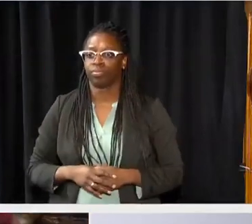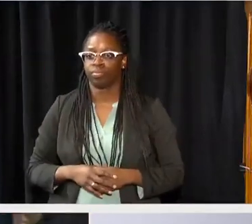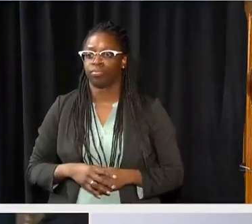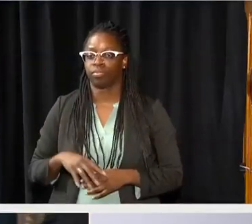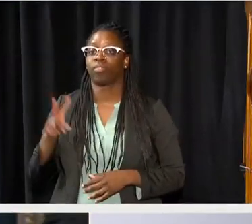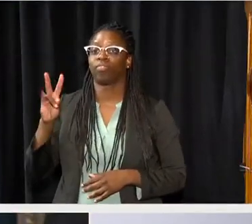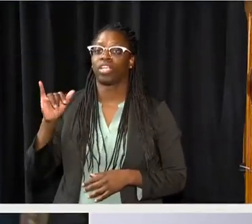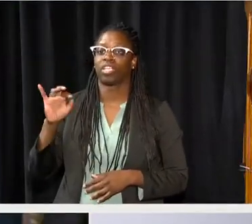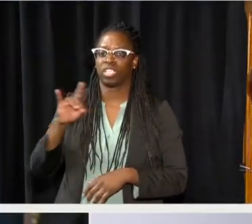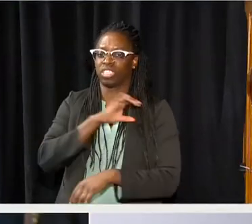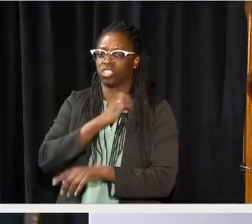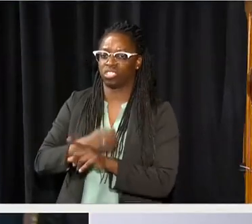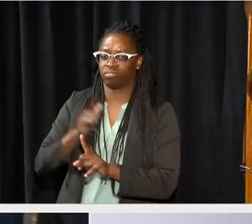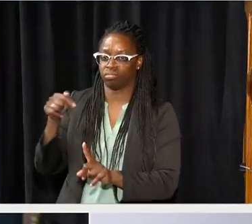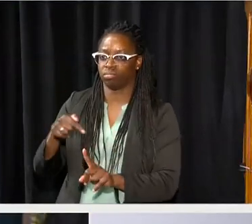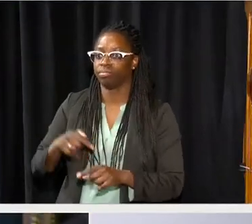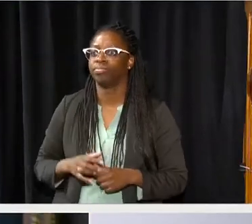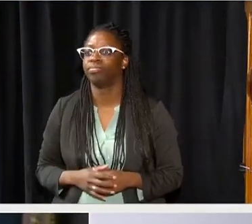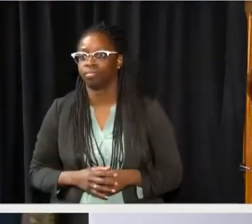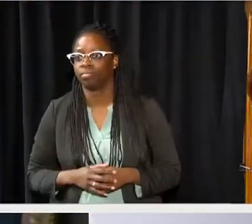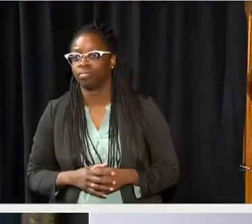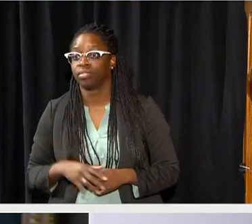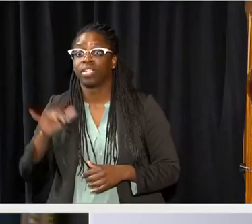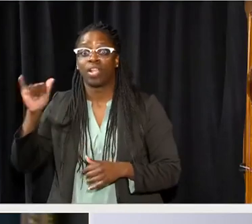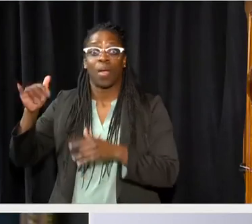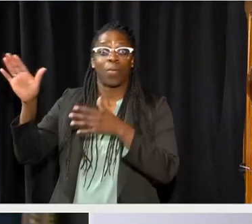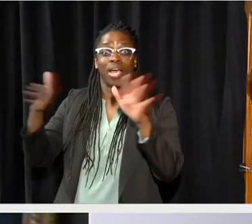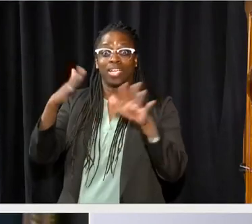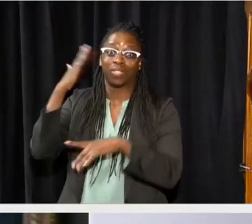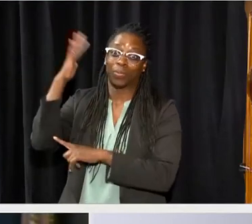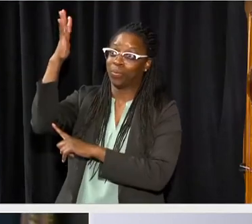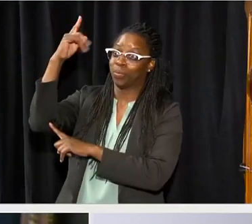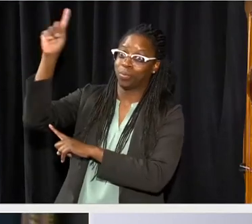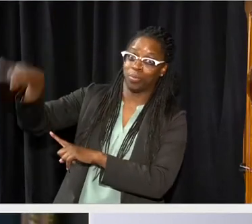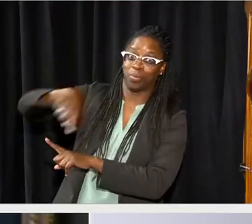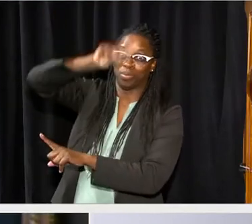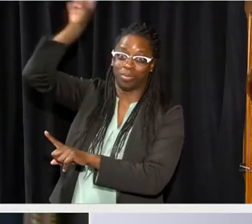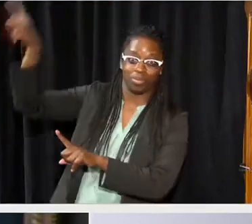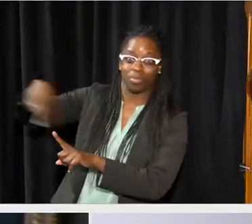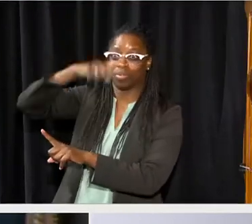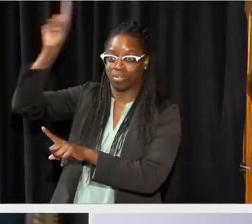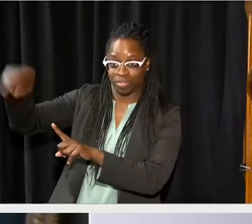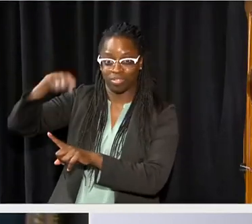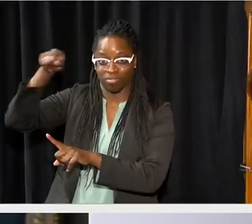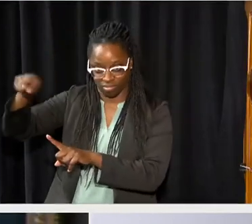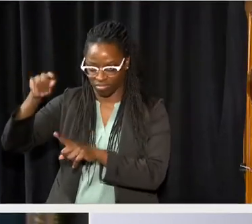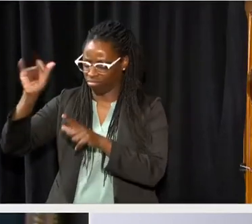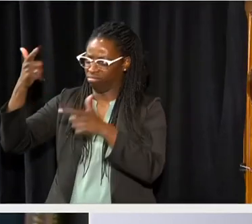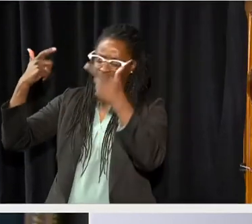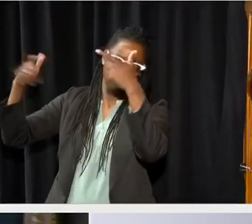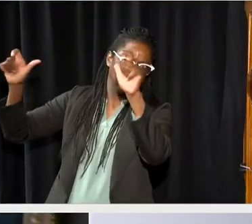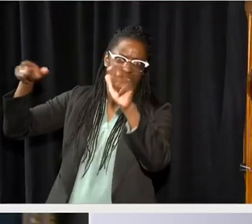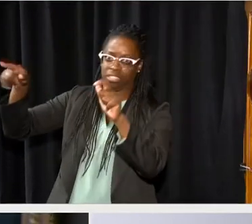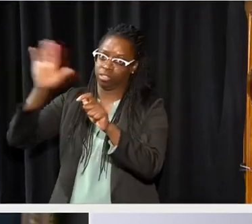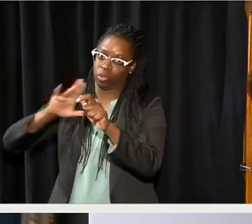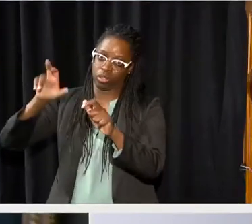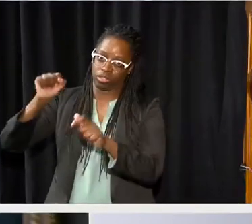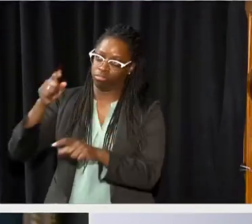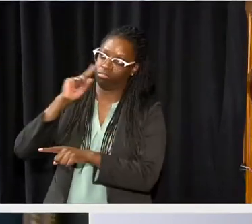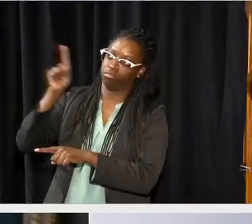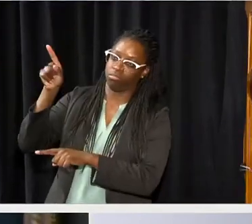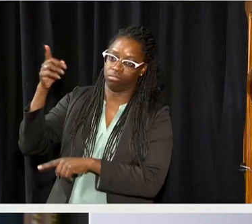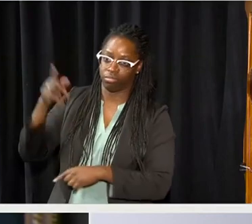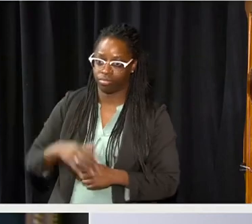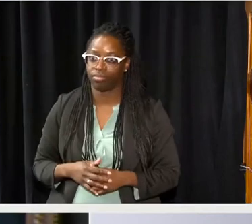On its way to being the biggest offshore wind farm in North America. I kid, but it's true. We can